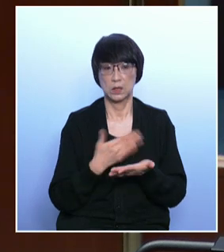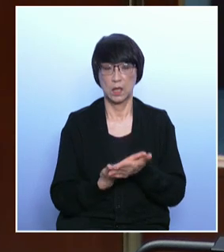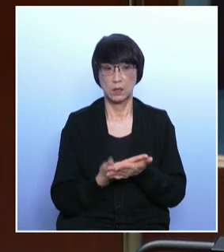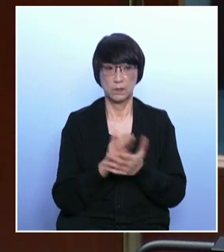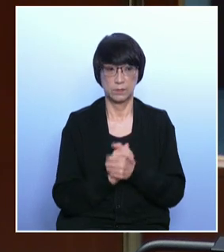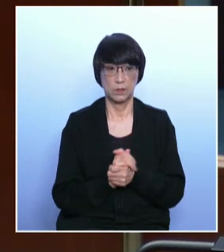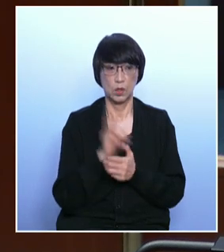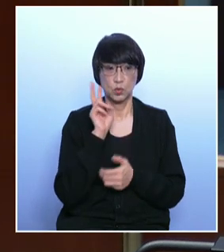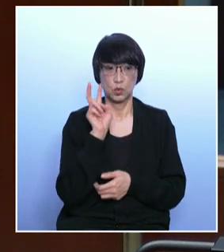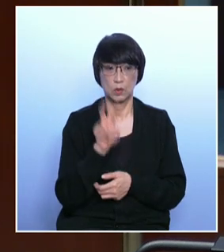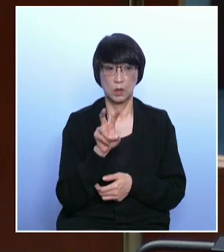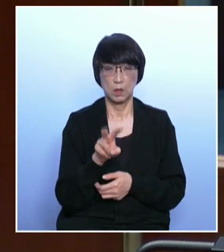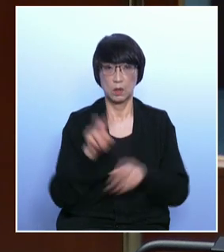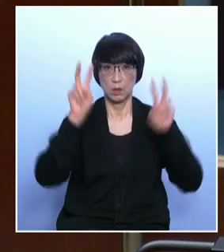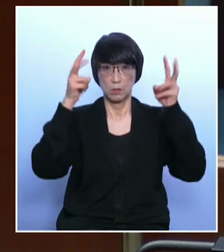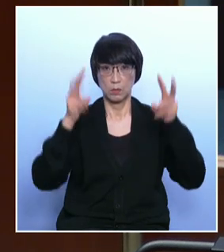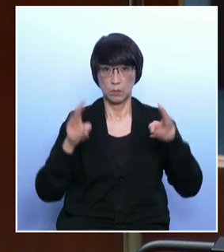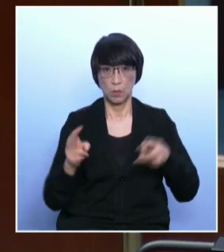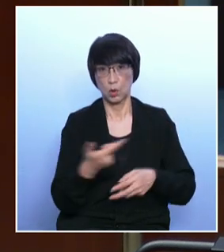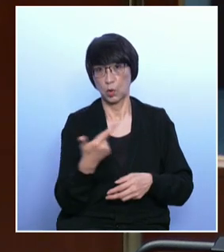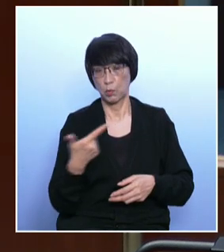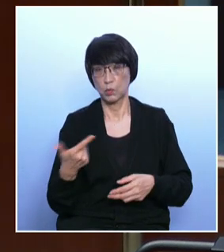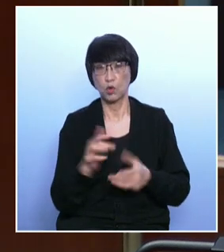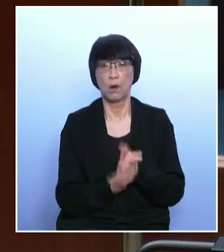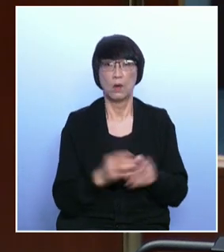some 8,000 CMPs in Hong Kong.